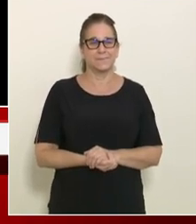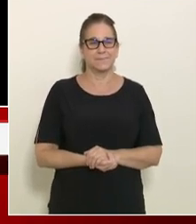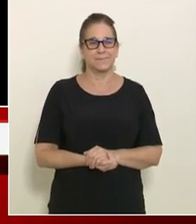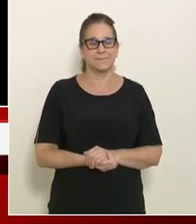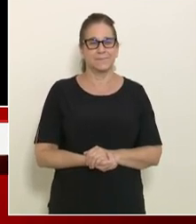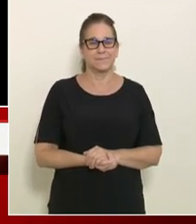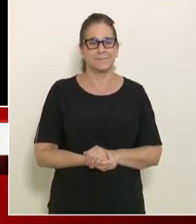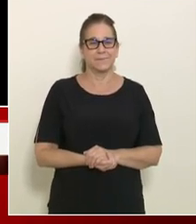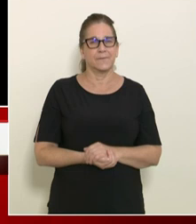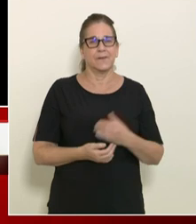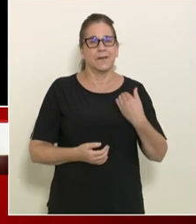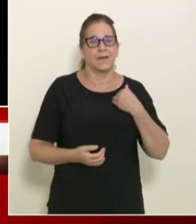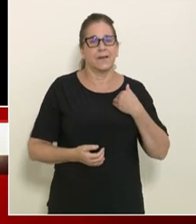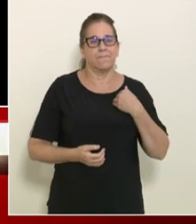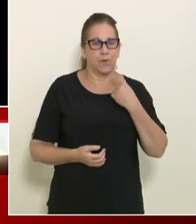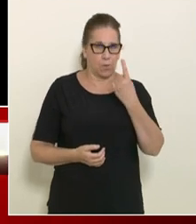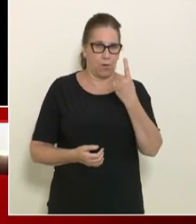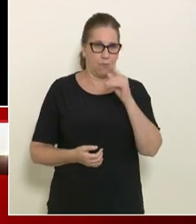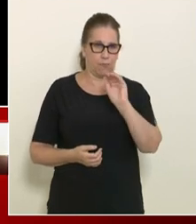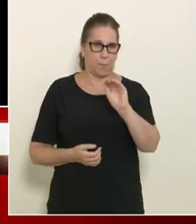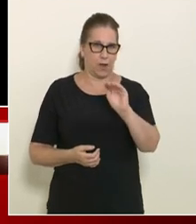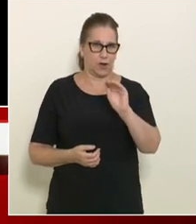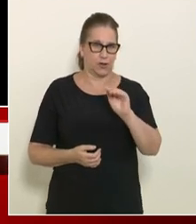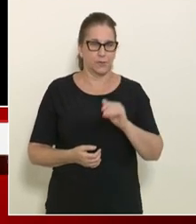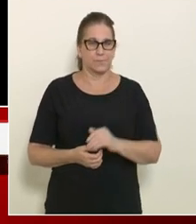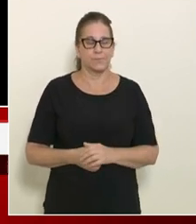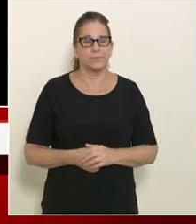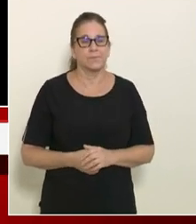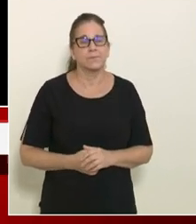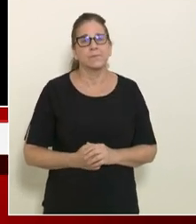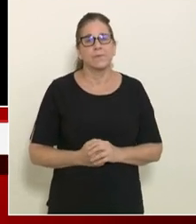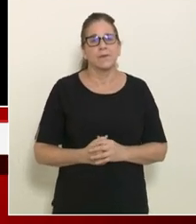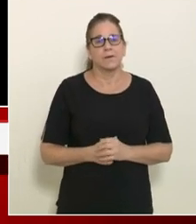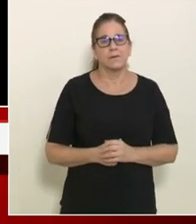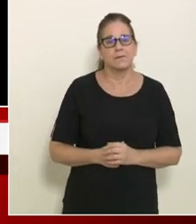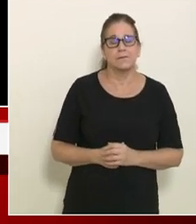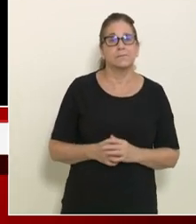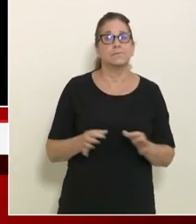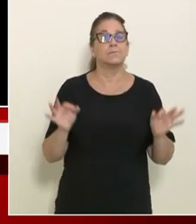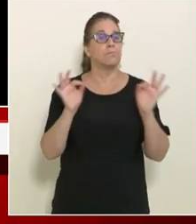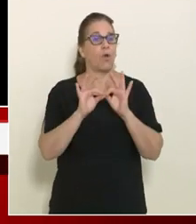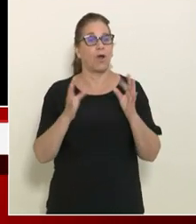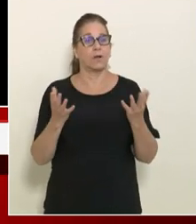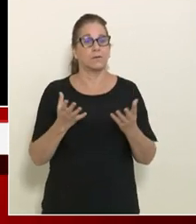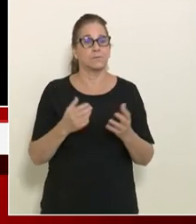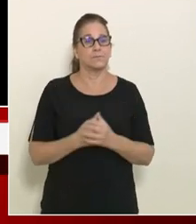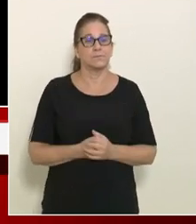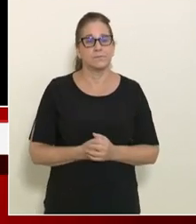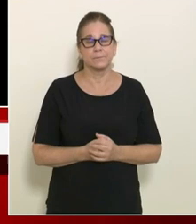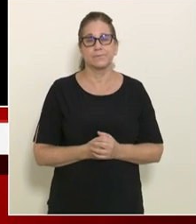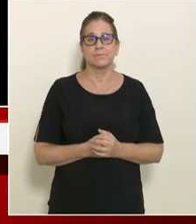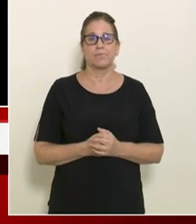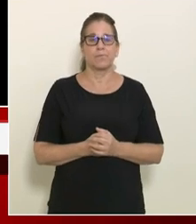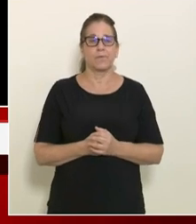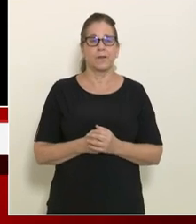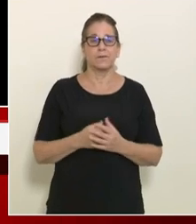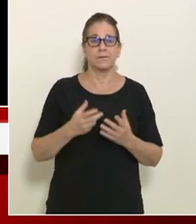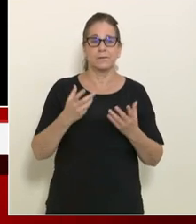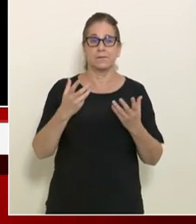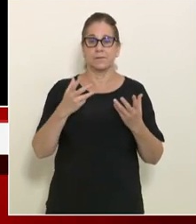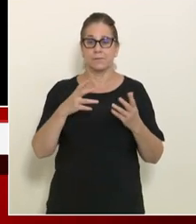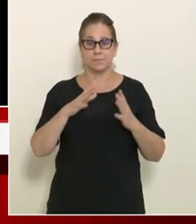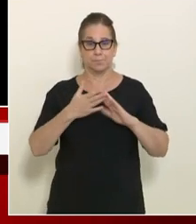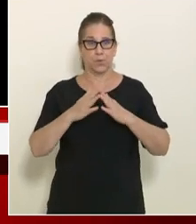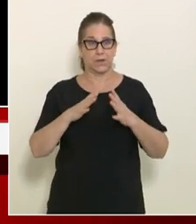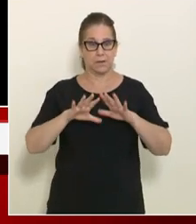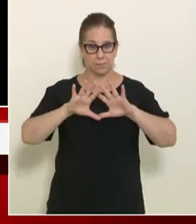course of this pandemic is that schools play a vital part in the heart of their communities. It's not just teaching and learning, but it also